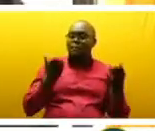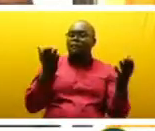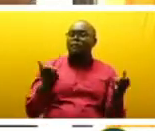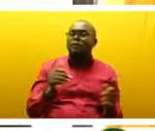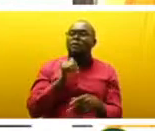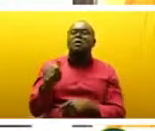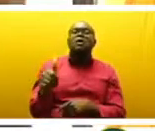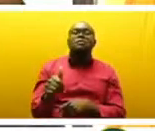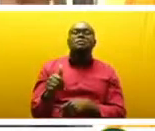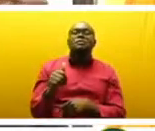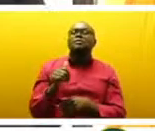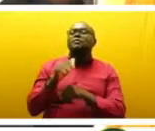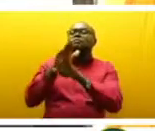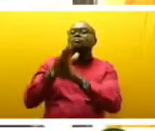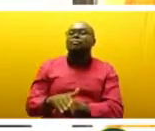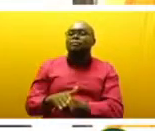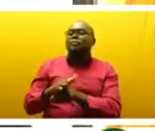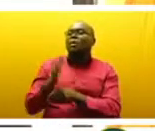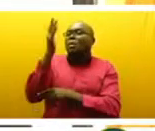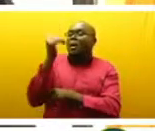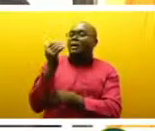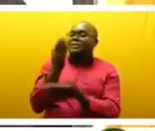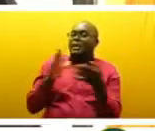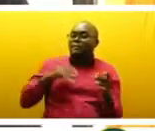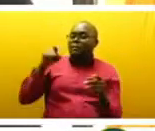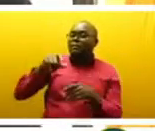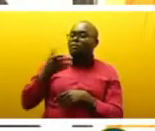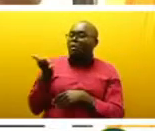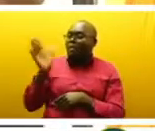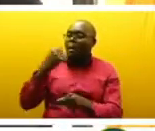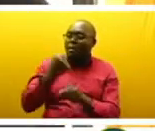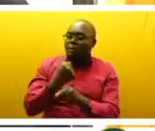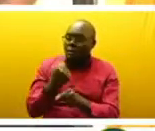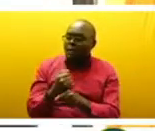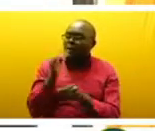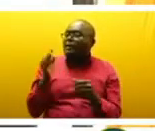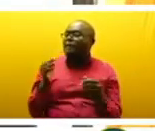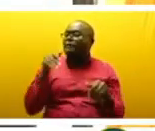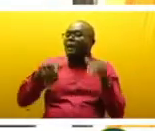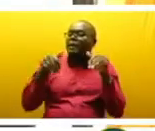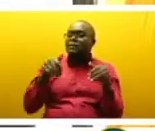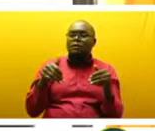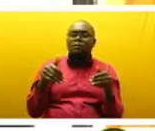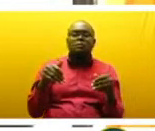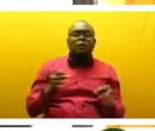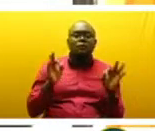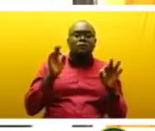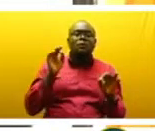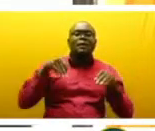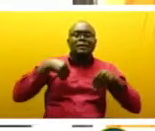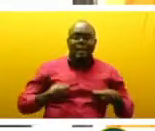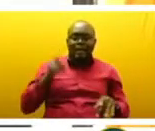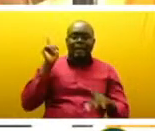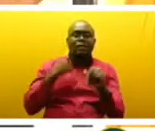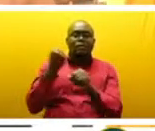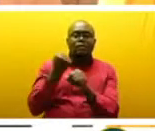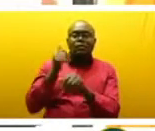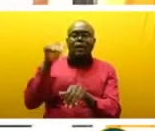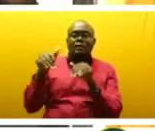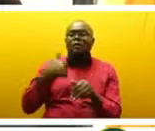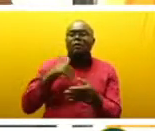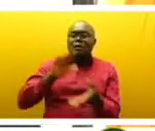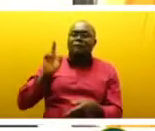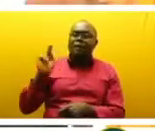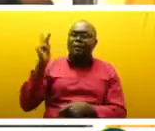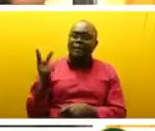be sacrificed at the altar of convenience. If the election officials are tired and cannot do another election, please, we have more Kenyans